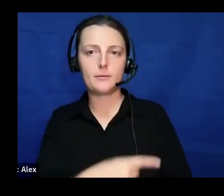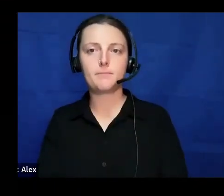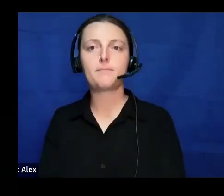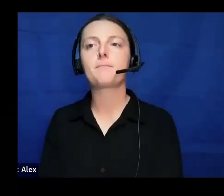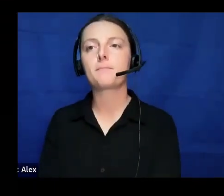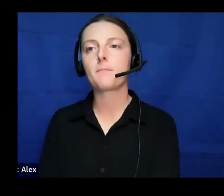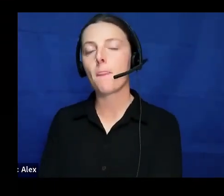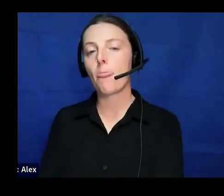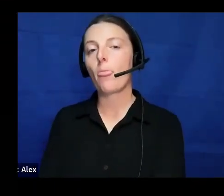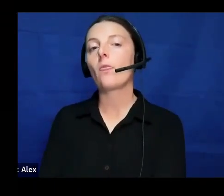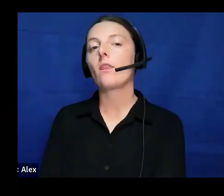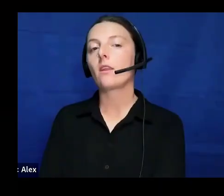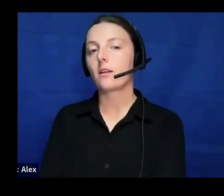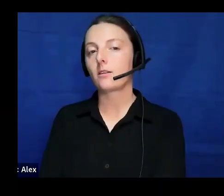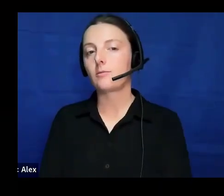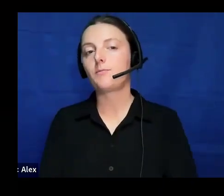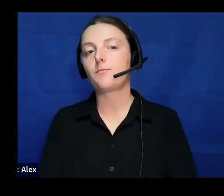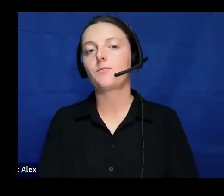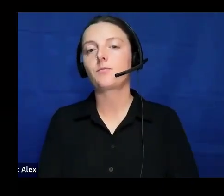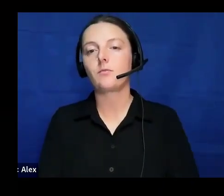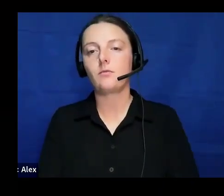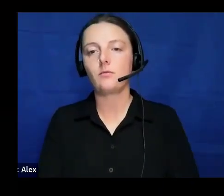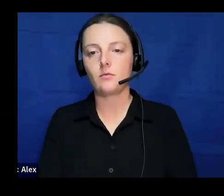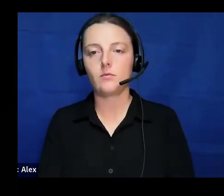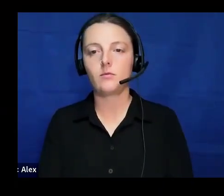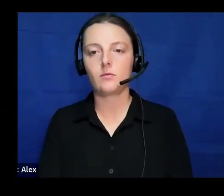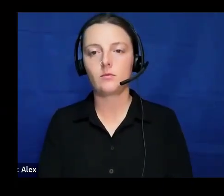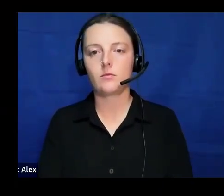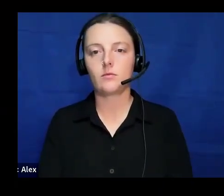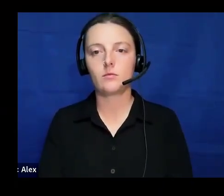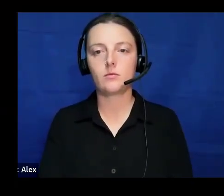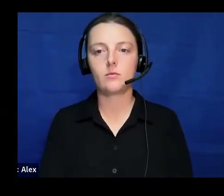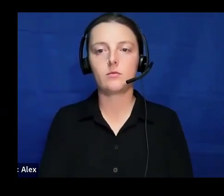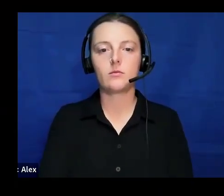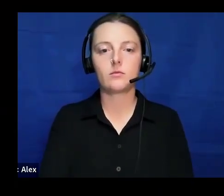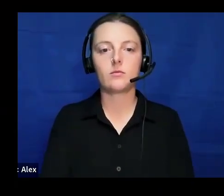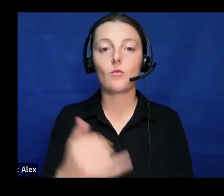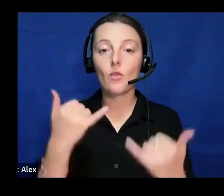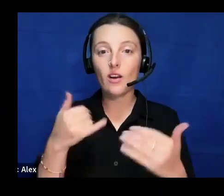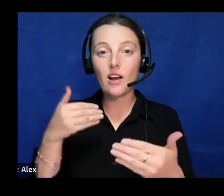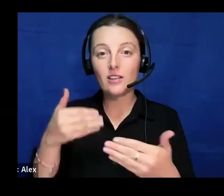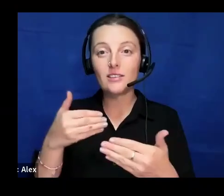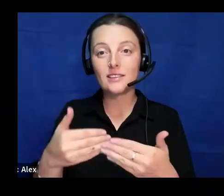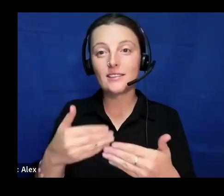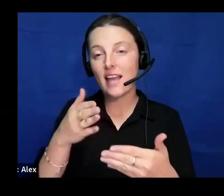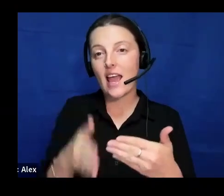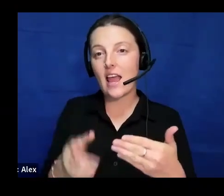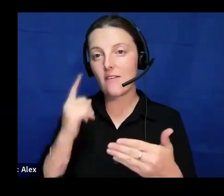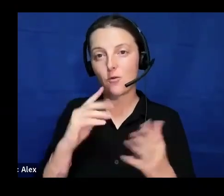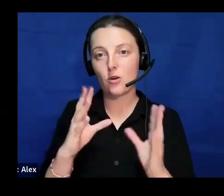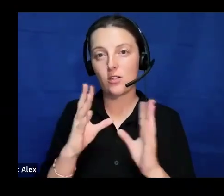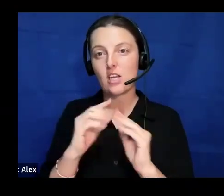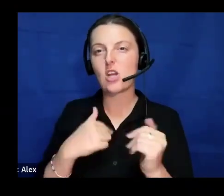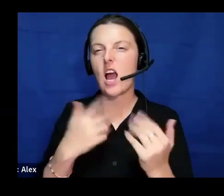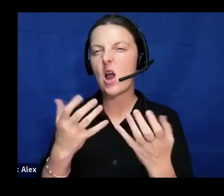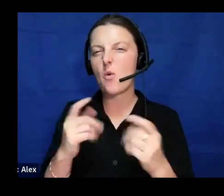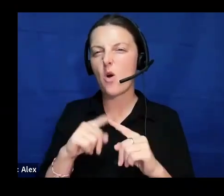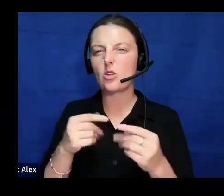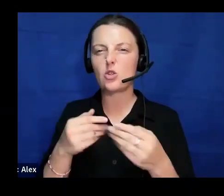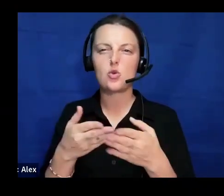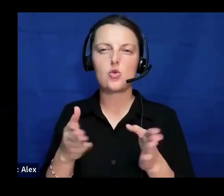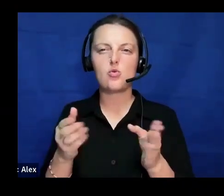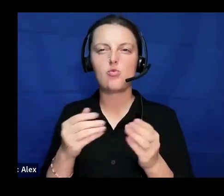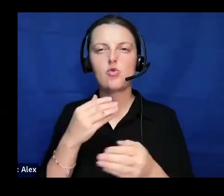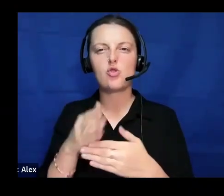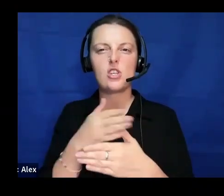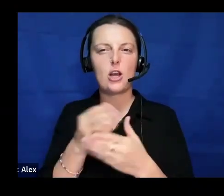All right, so as we get towards the end of the session here, I just want to share just a couple of general resources, not specific